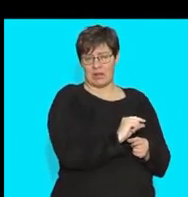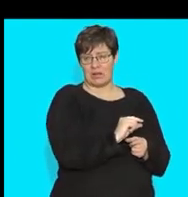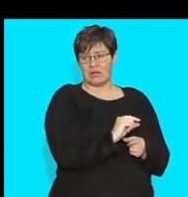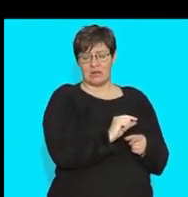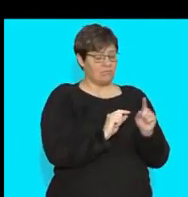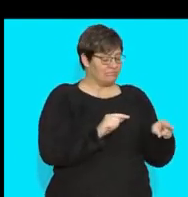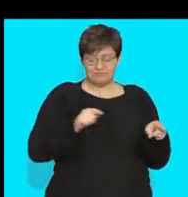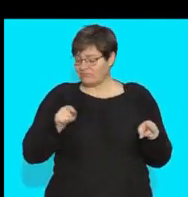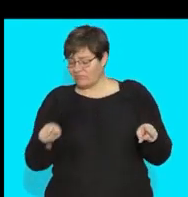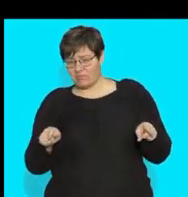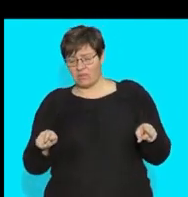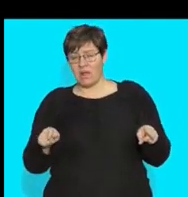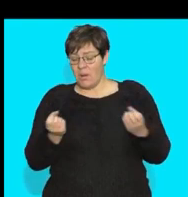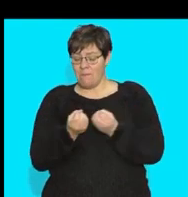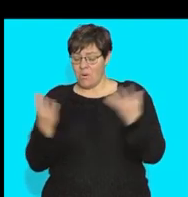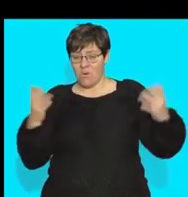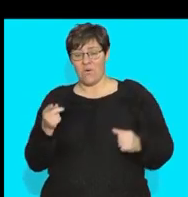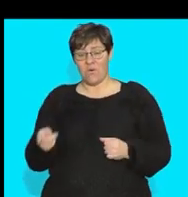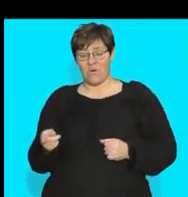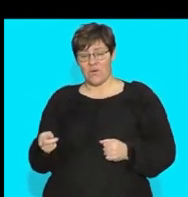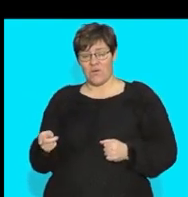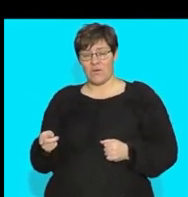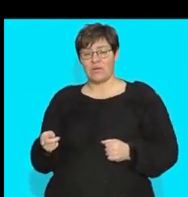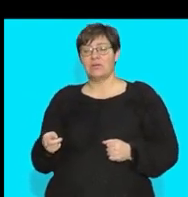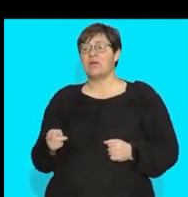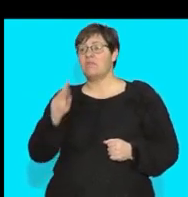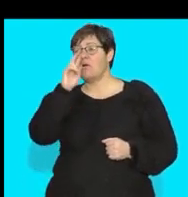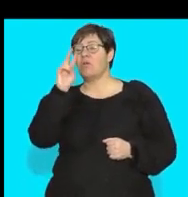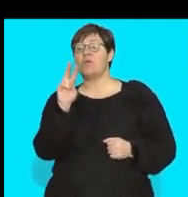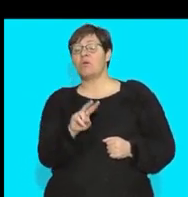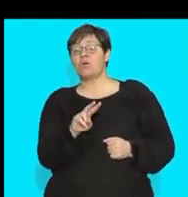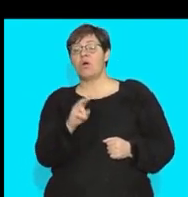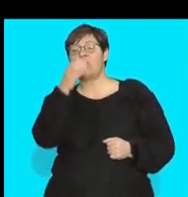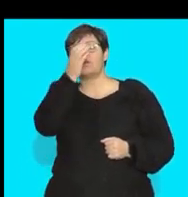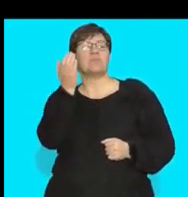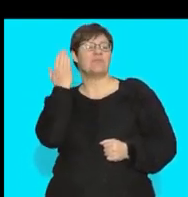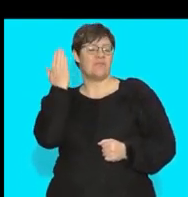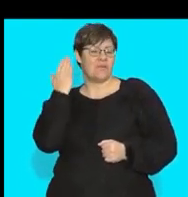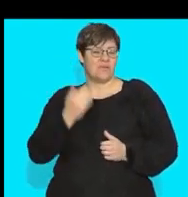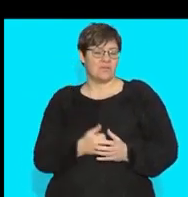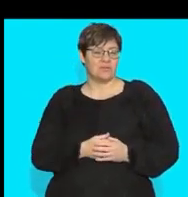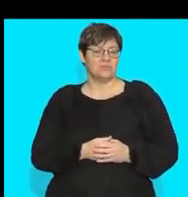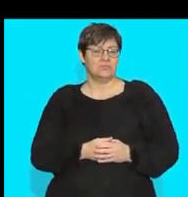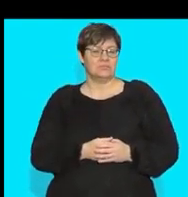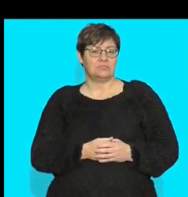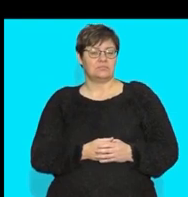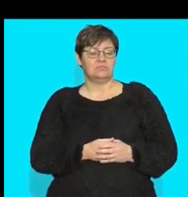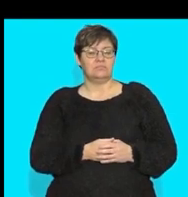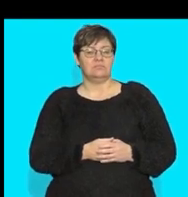all of these, right, when it comes to an organelle, very important, and we looked at the concept last time,